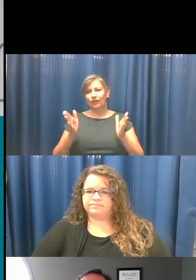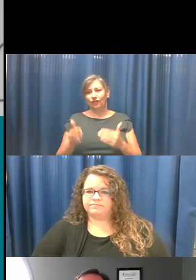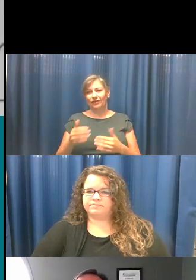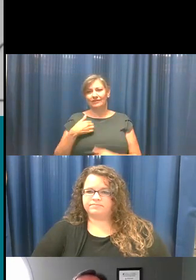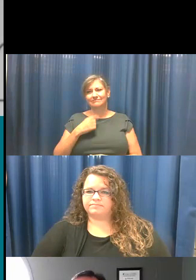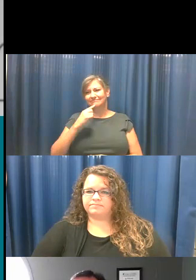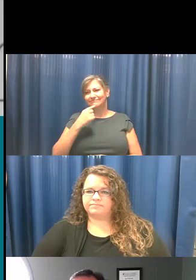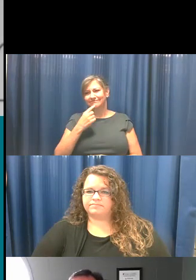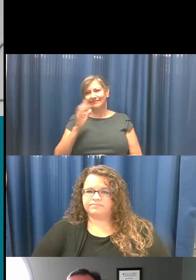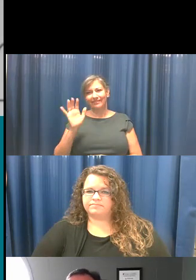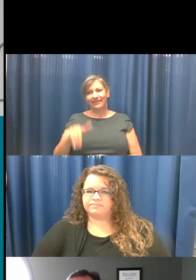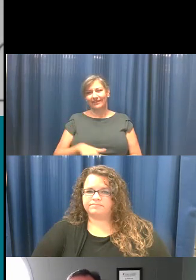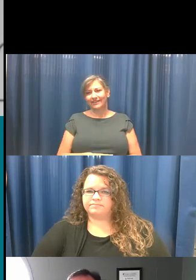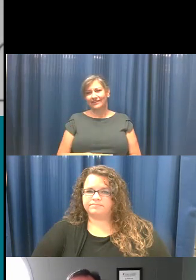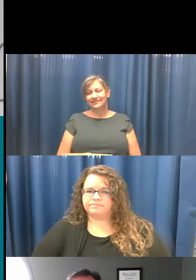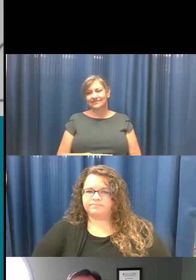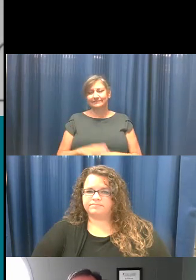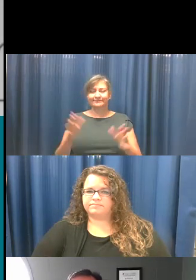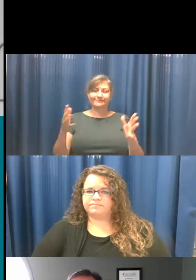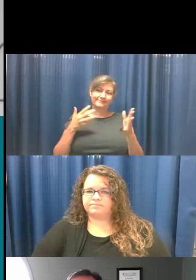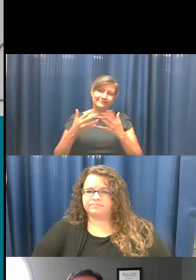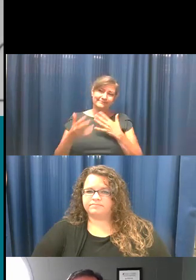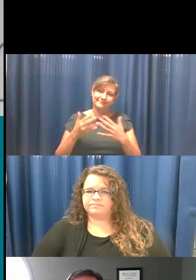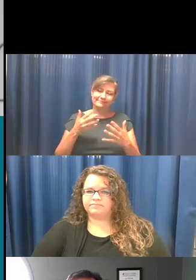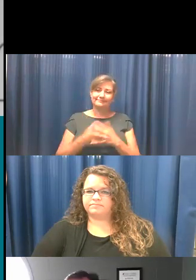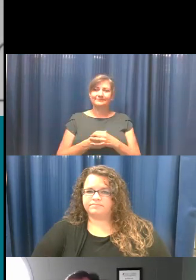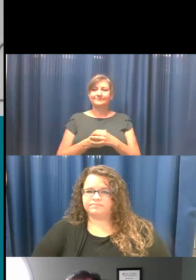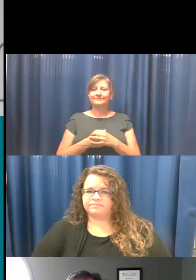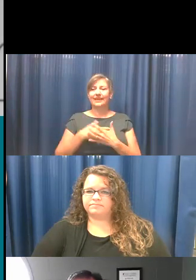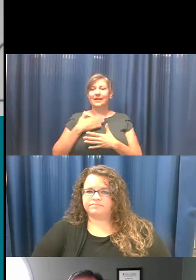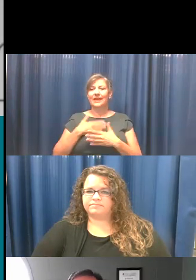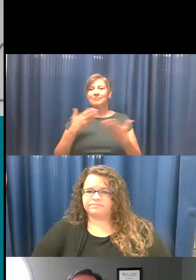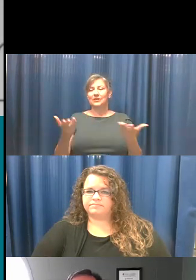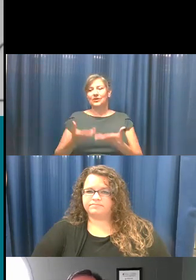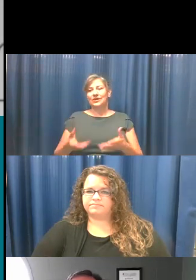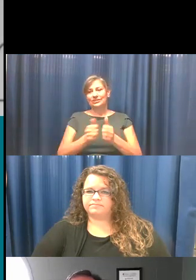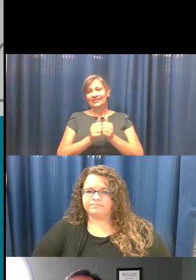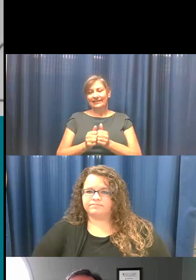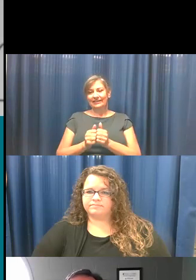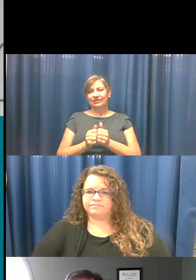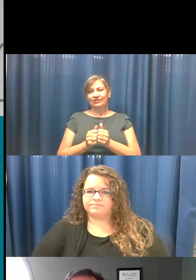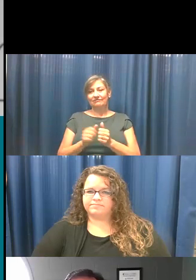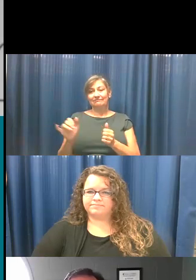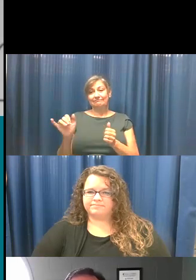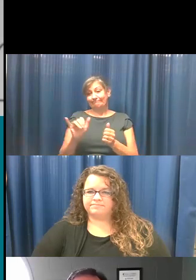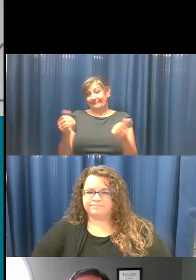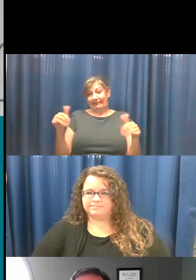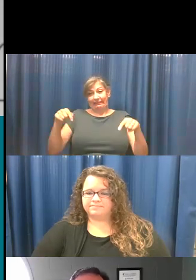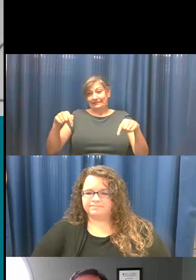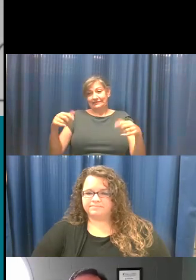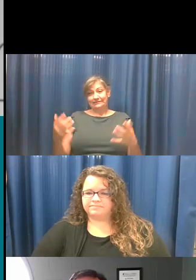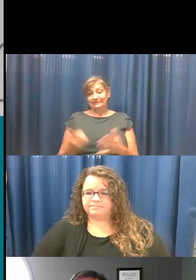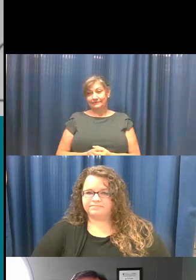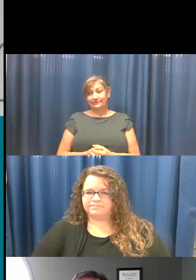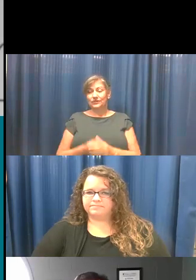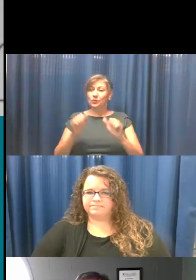that terribly. But nevertheless, I'm glad that we are back here together as we are. We could have done